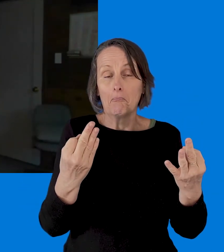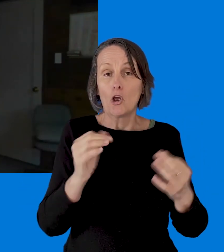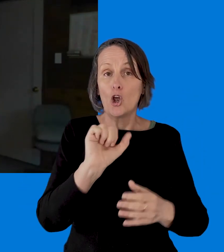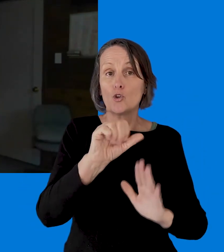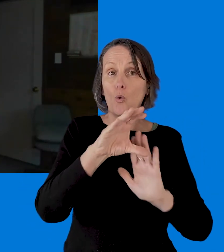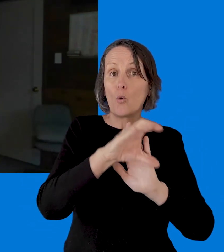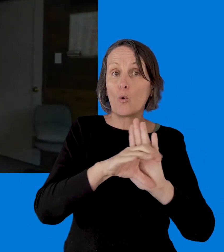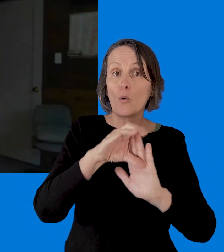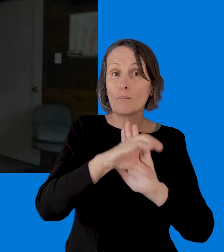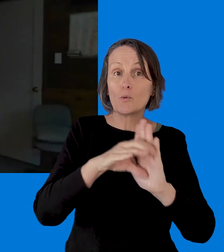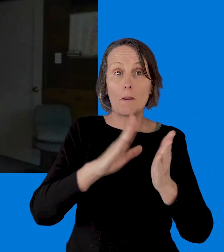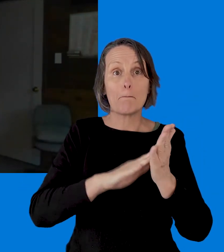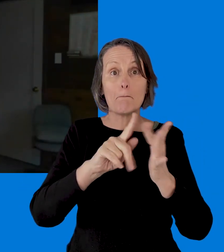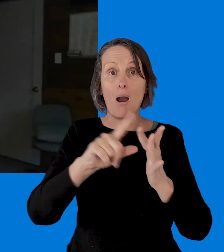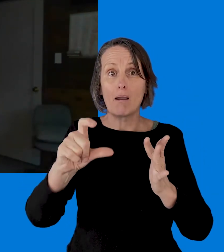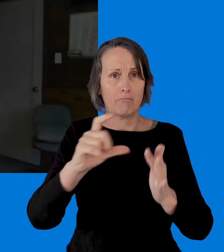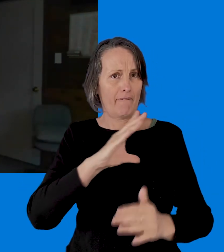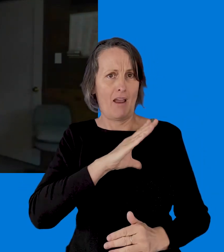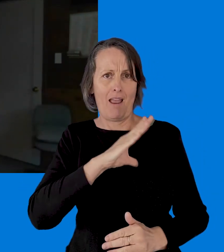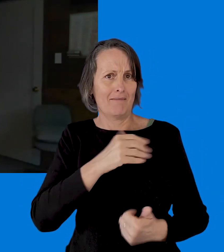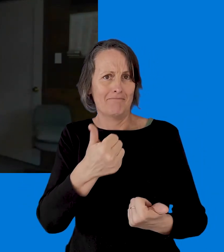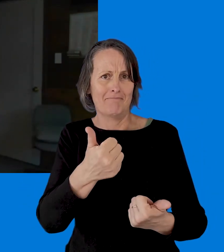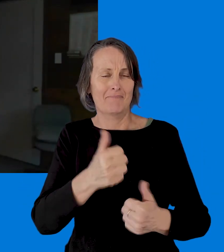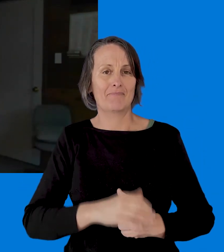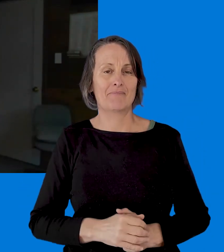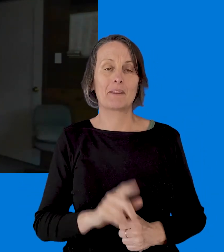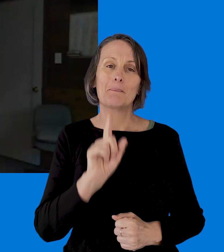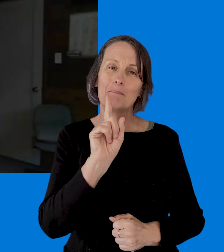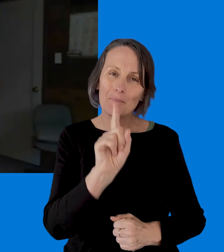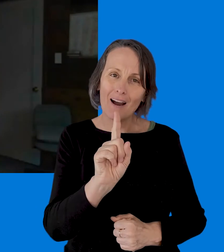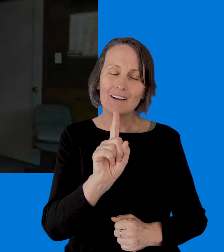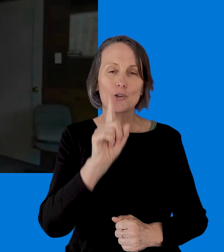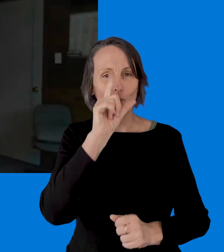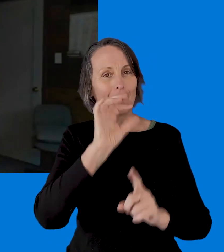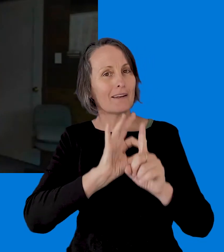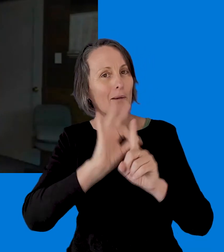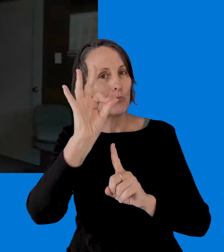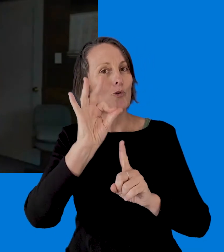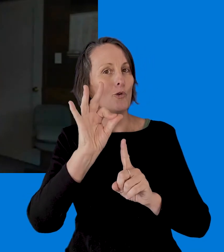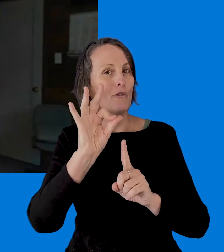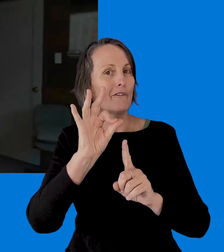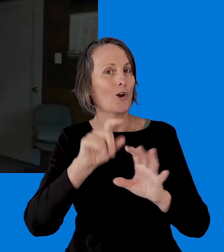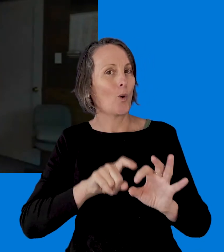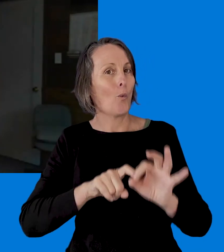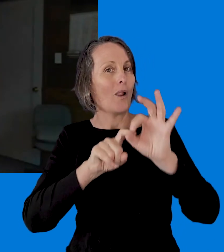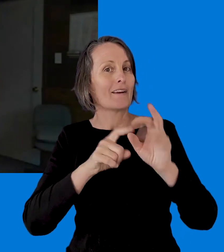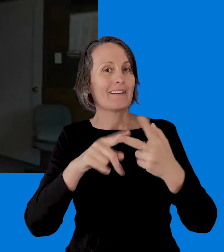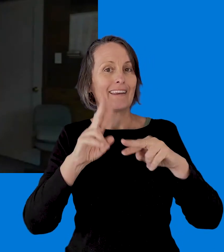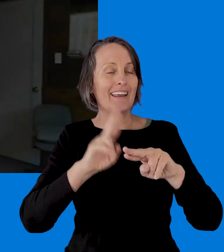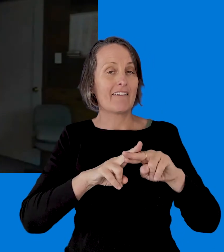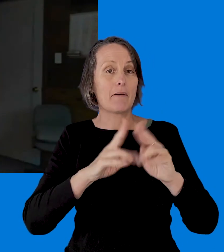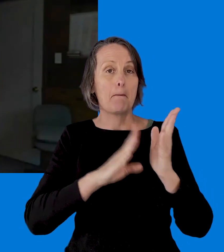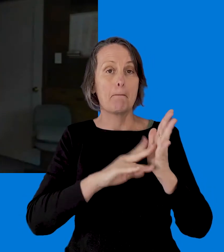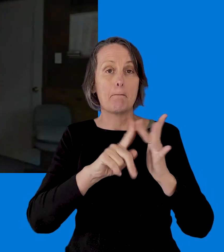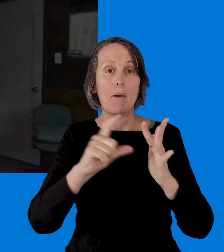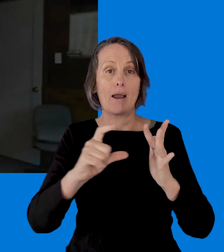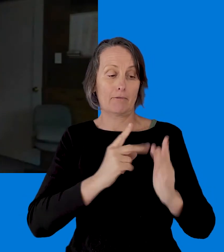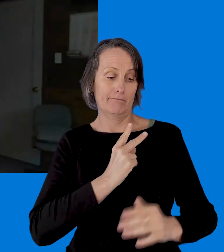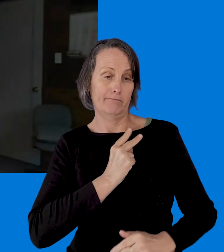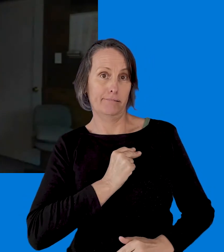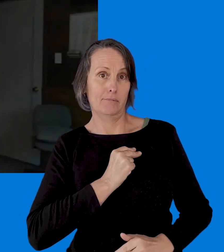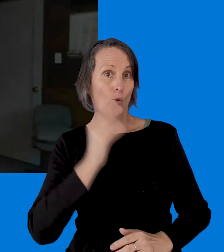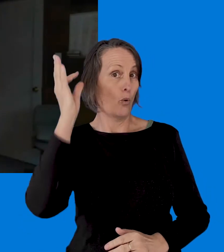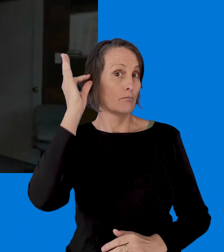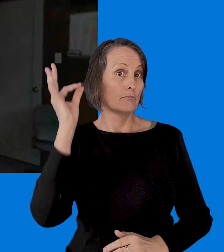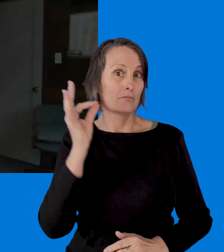computer. But you will always improve quality if you can get the microphone closer to the person who's talking. That's just an invariant aspect